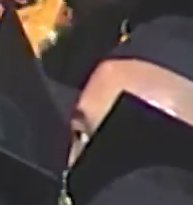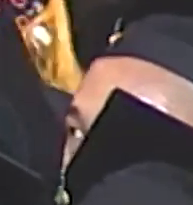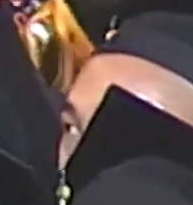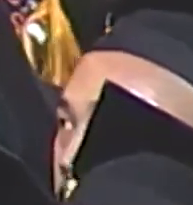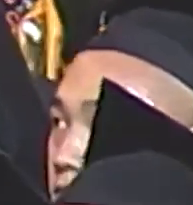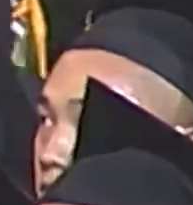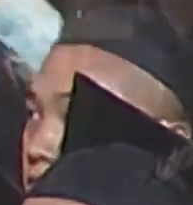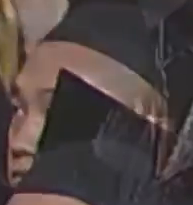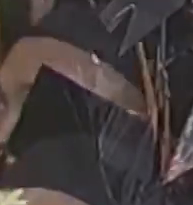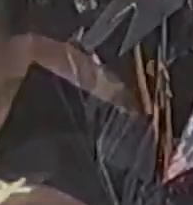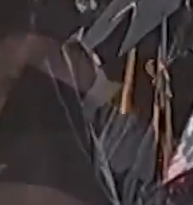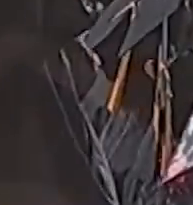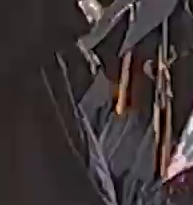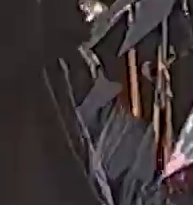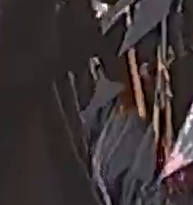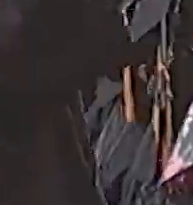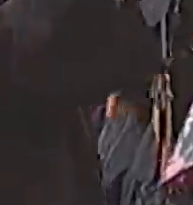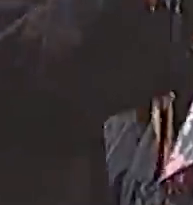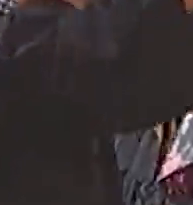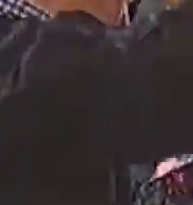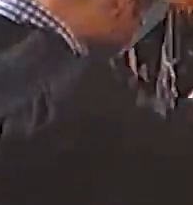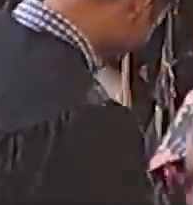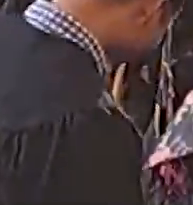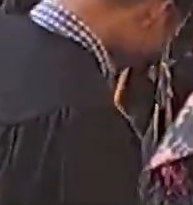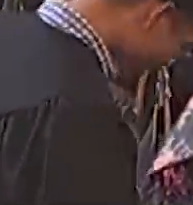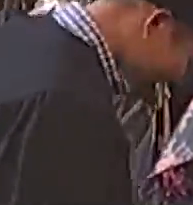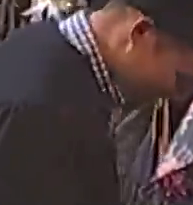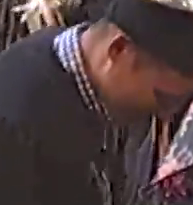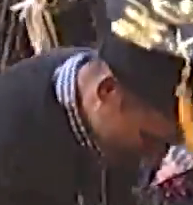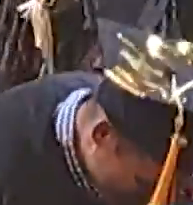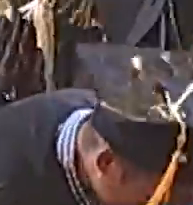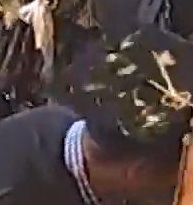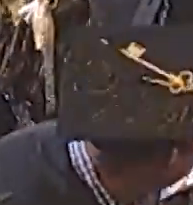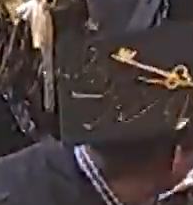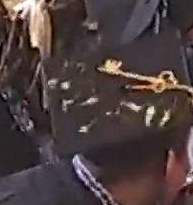Will all the veterans in the audience please rise?